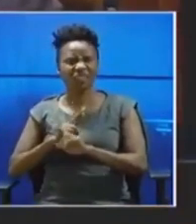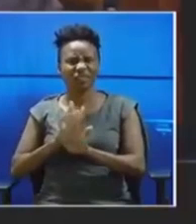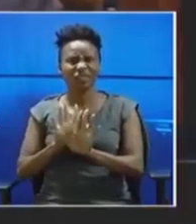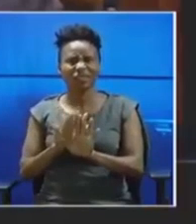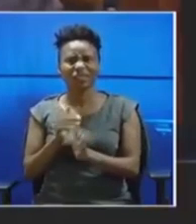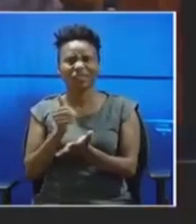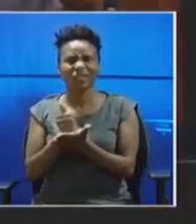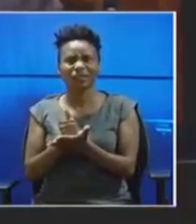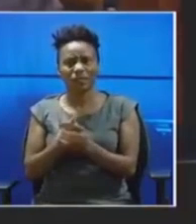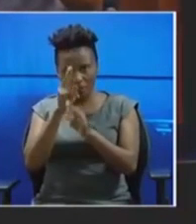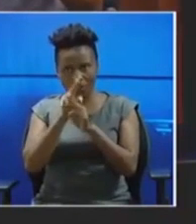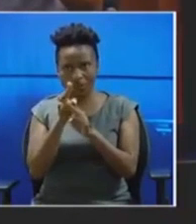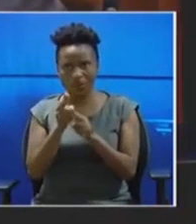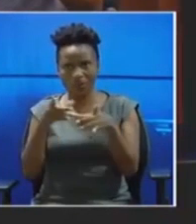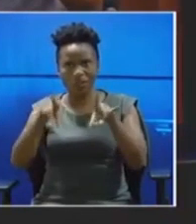Chair.